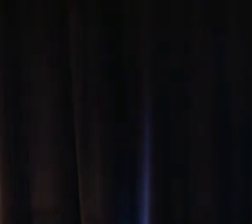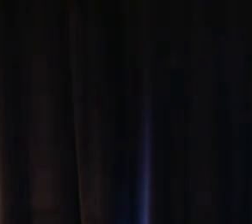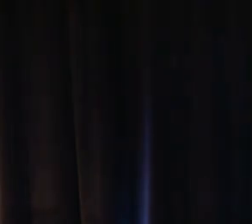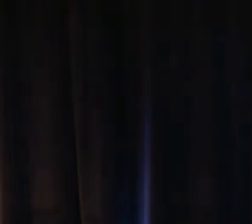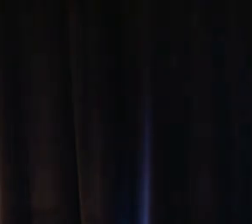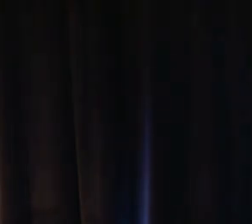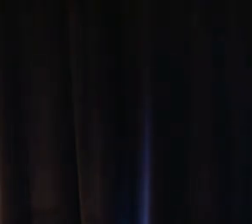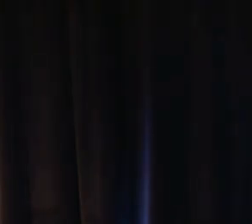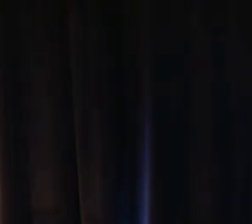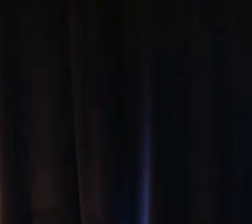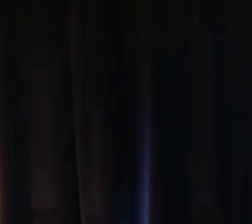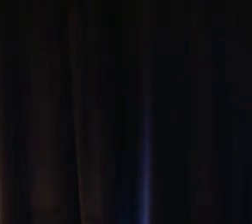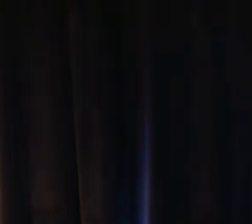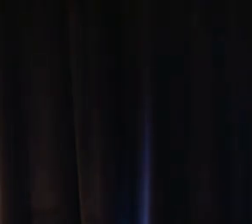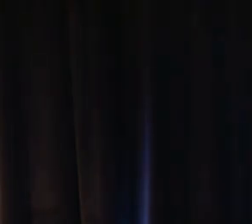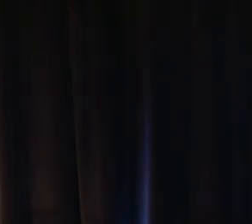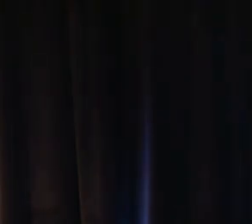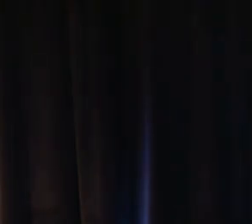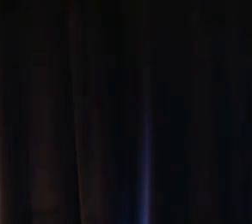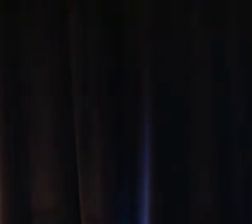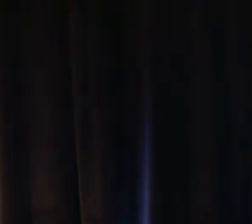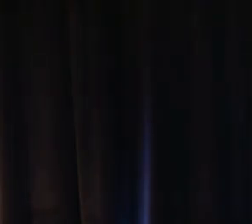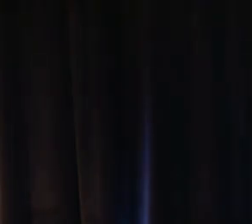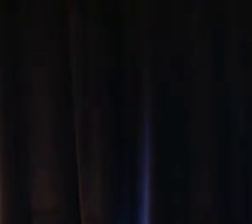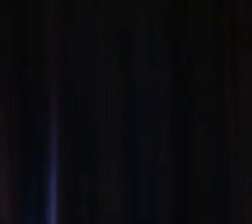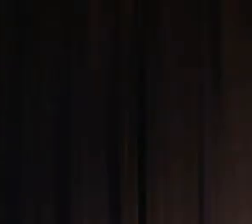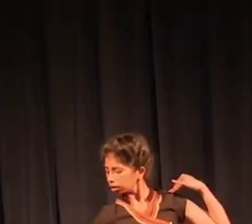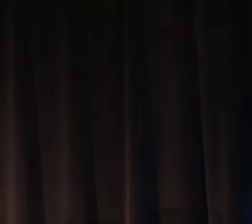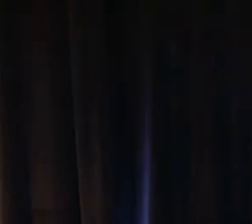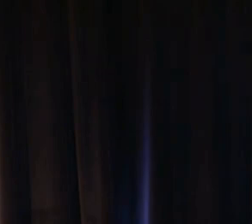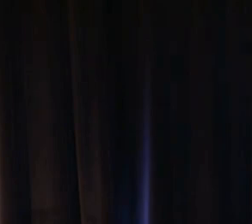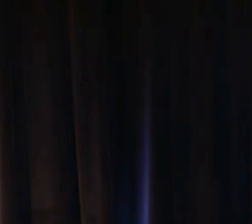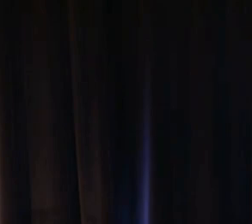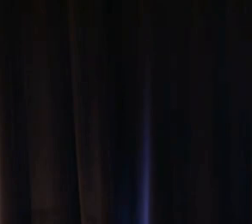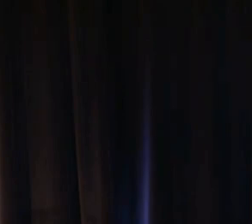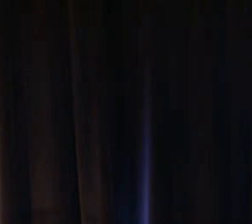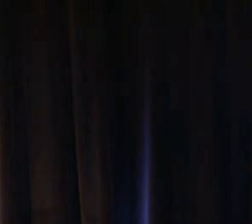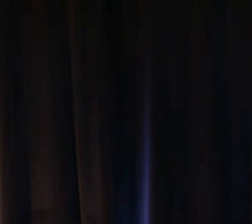I love my daughters, but I'm glad I have a son.